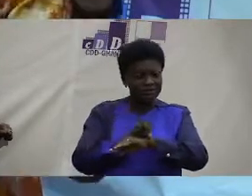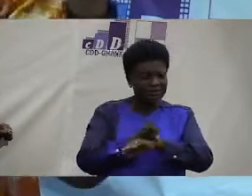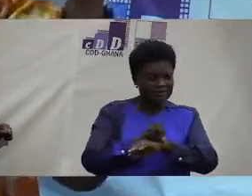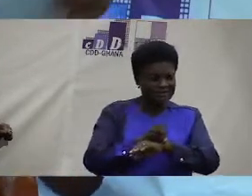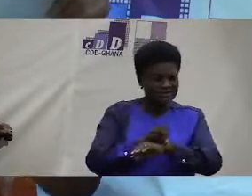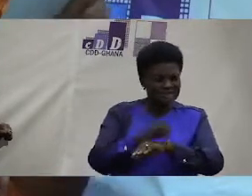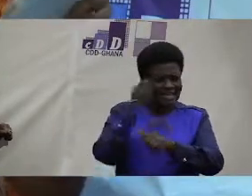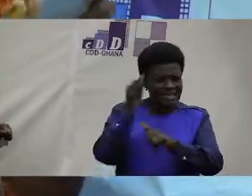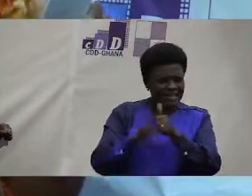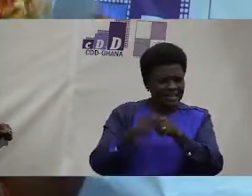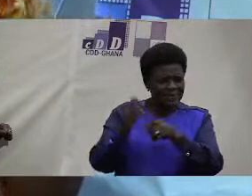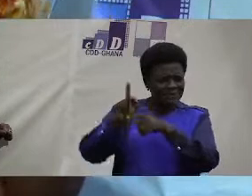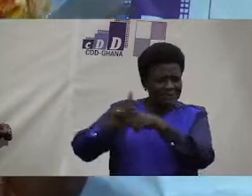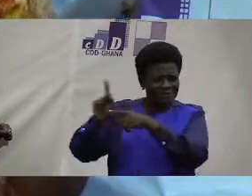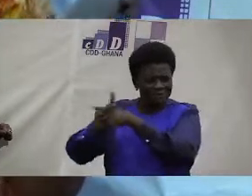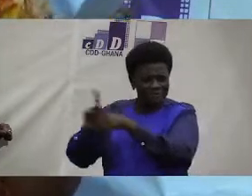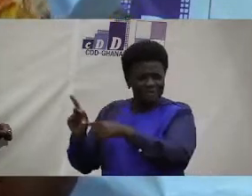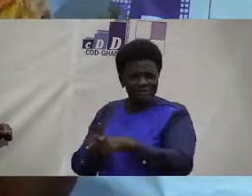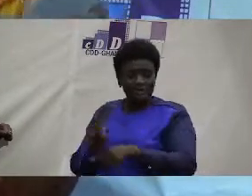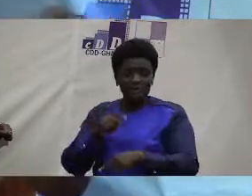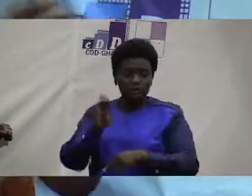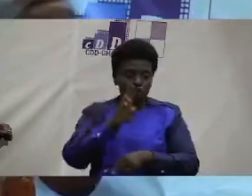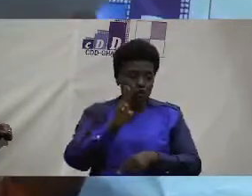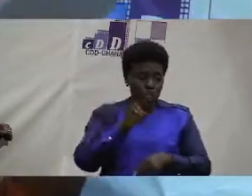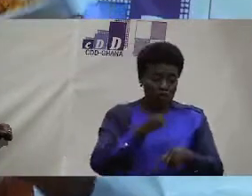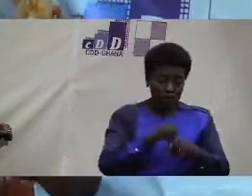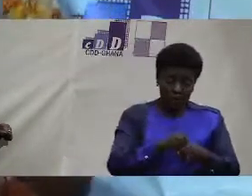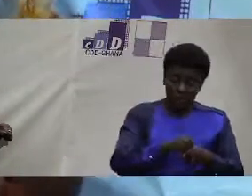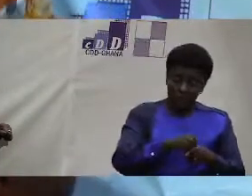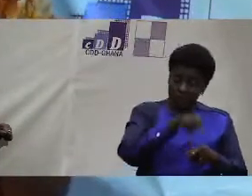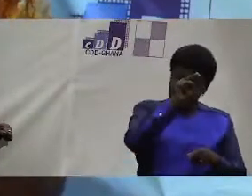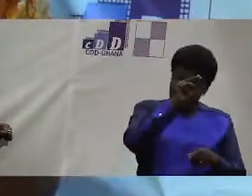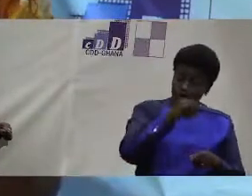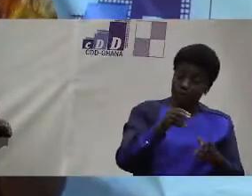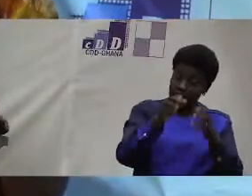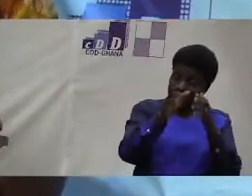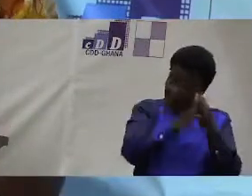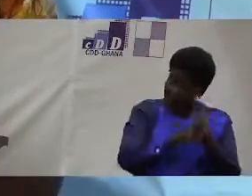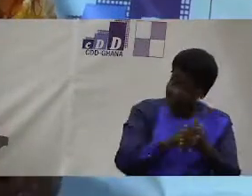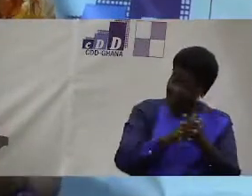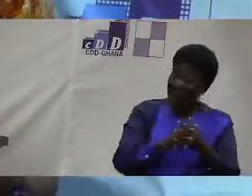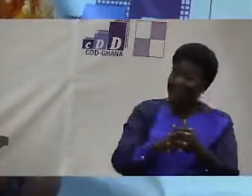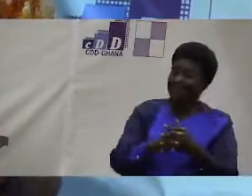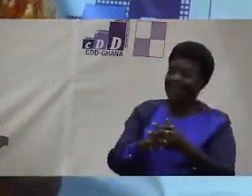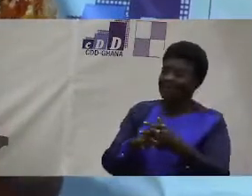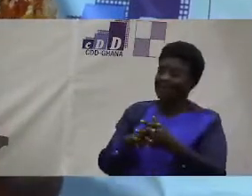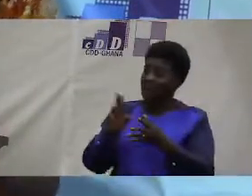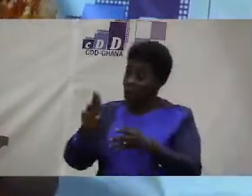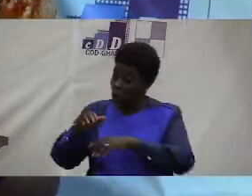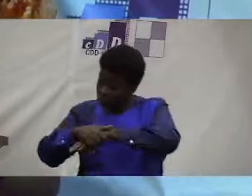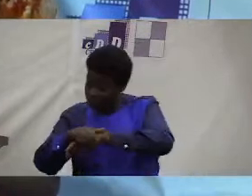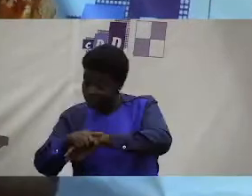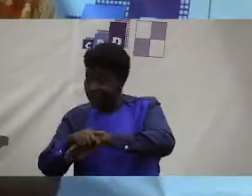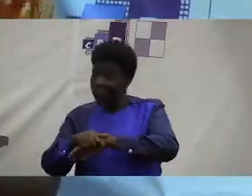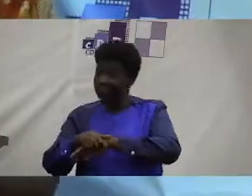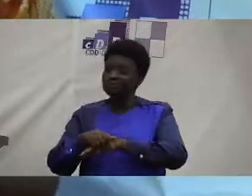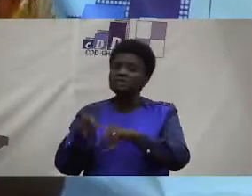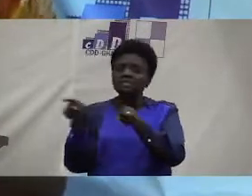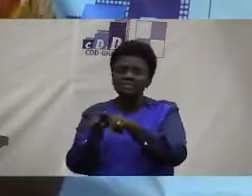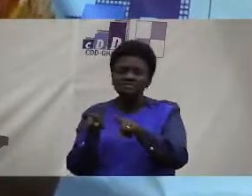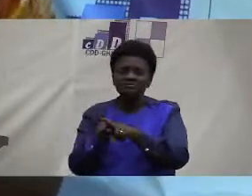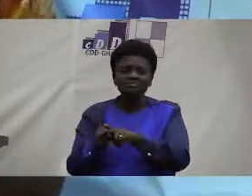every practice that is used in the North, in the US, in the UK. They asked us to contextualize that to the